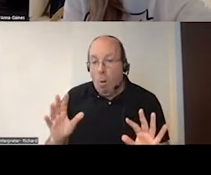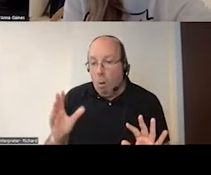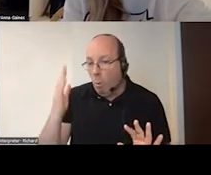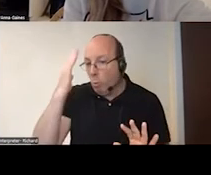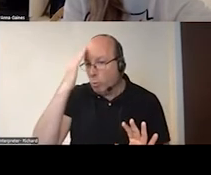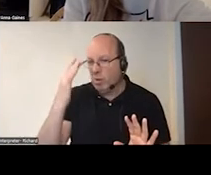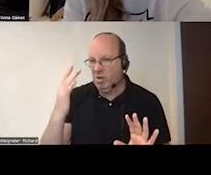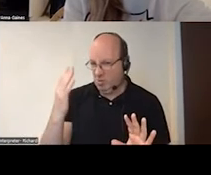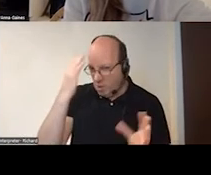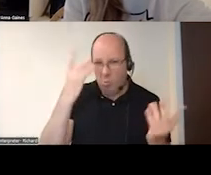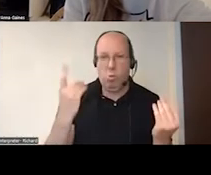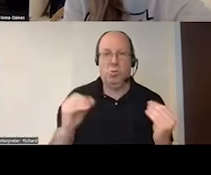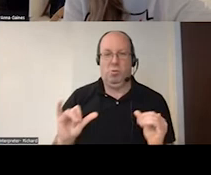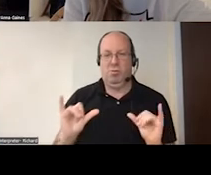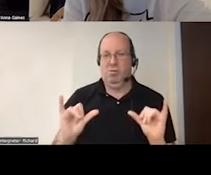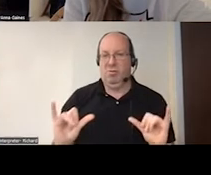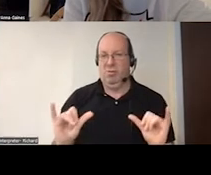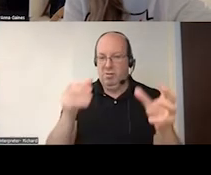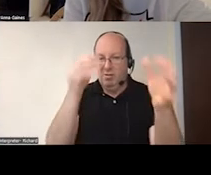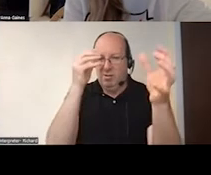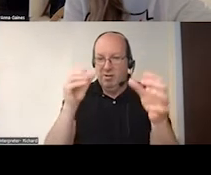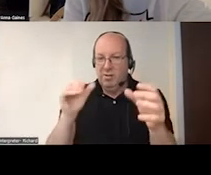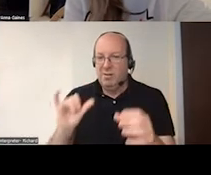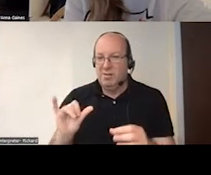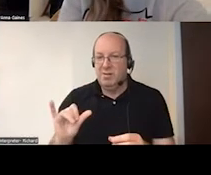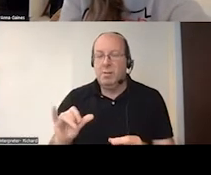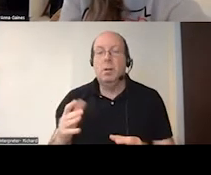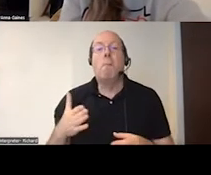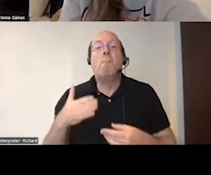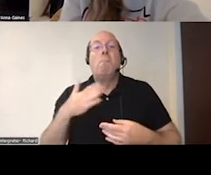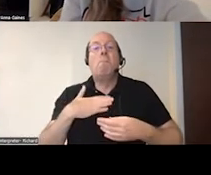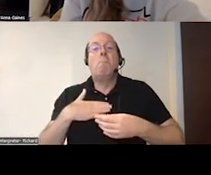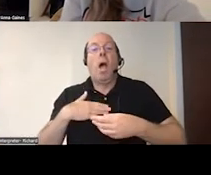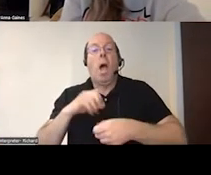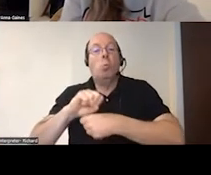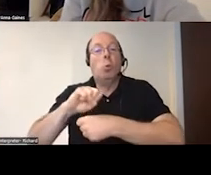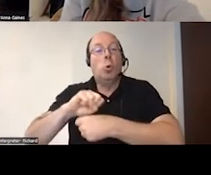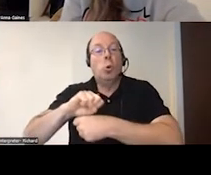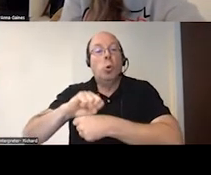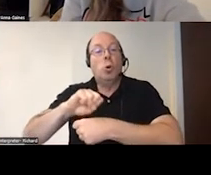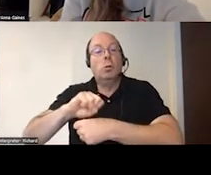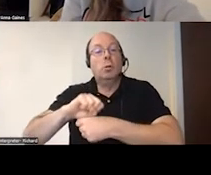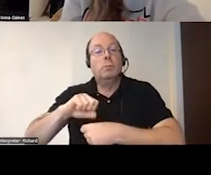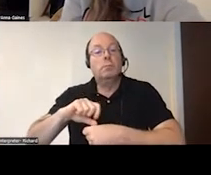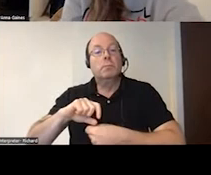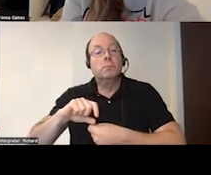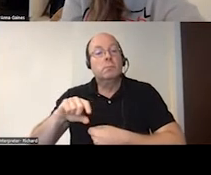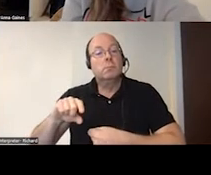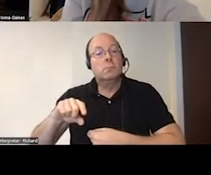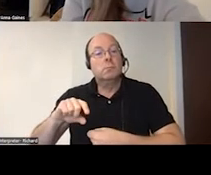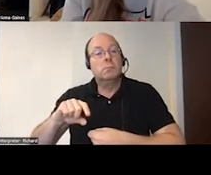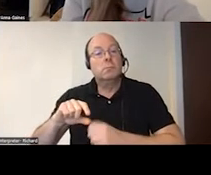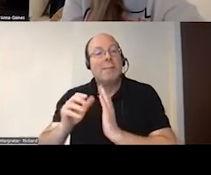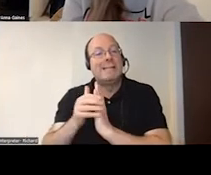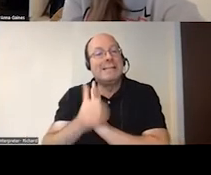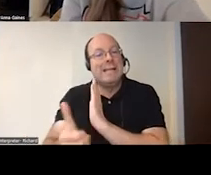also the kind of work that I'm doing specifically relies on a lot of skill